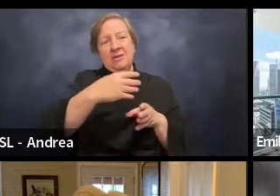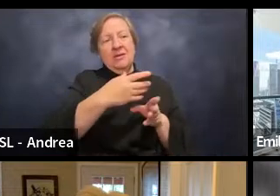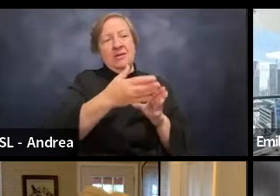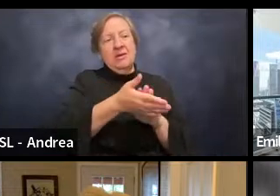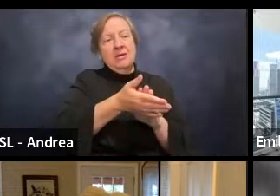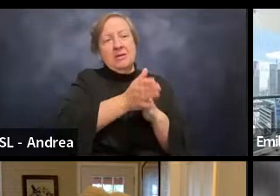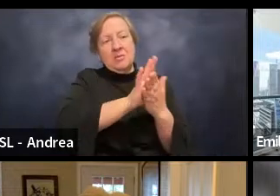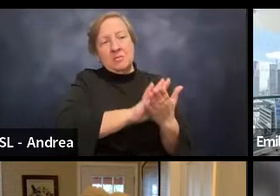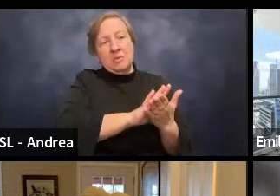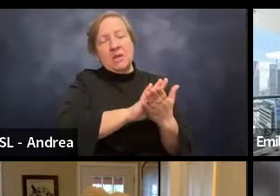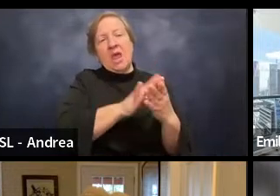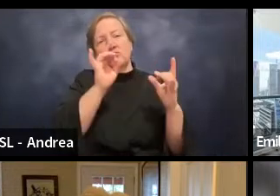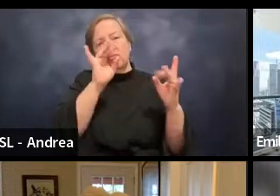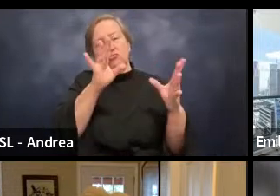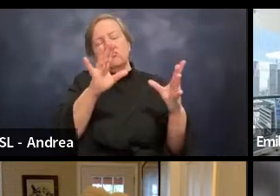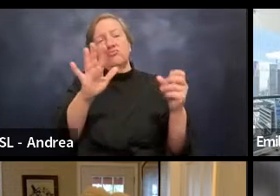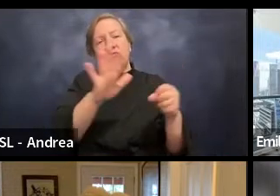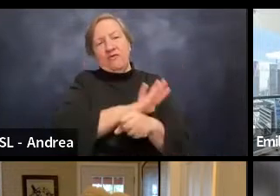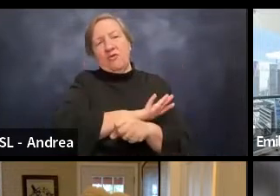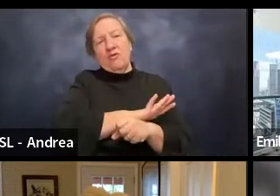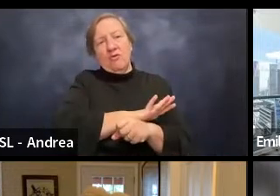became horribly filled with